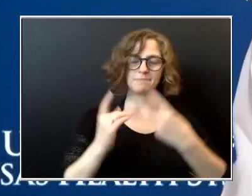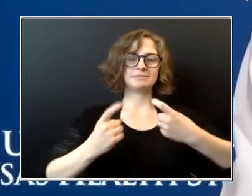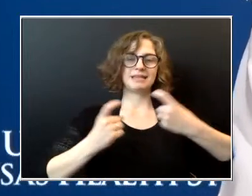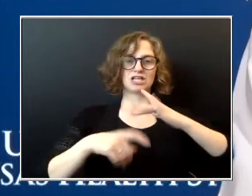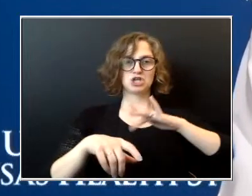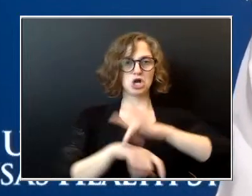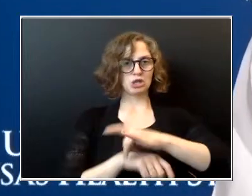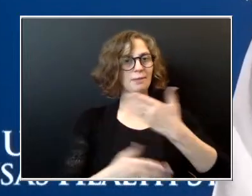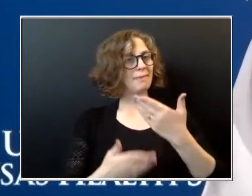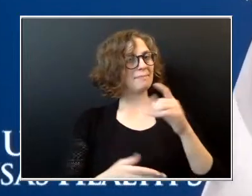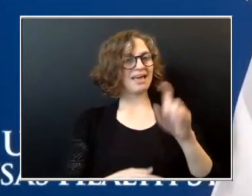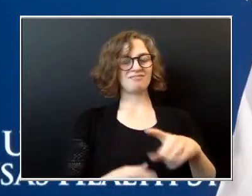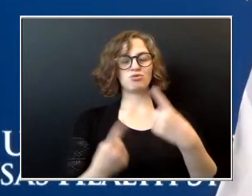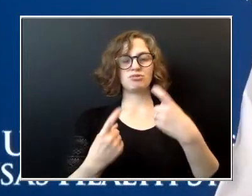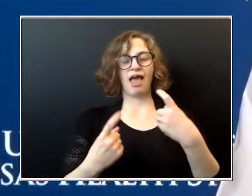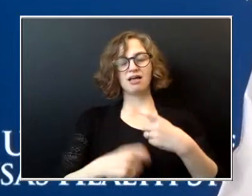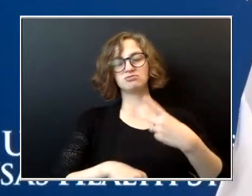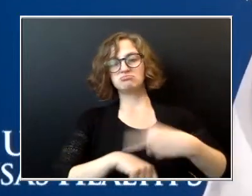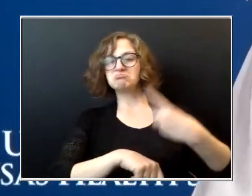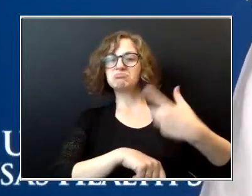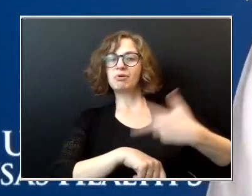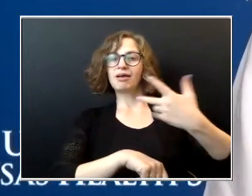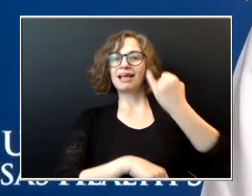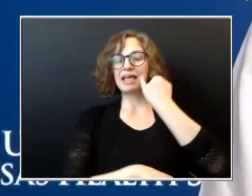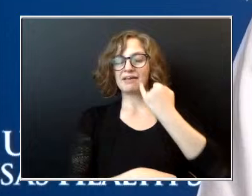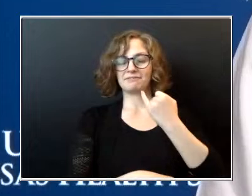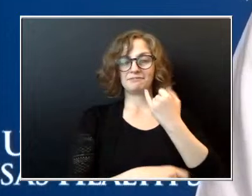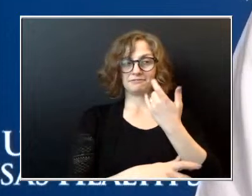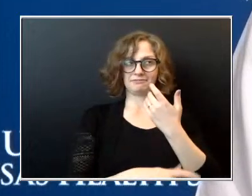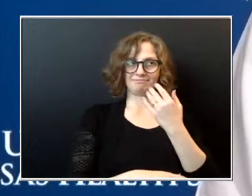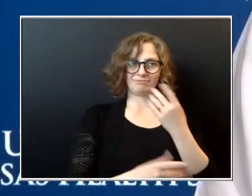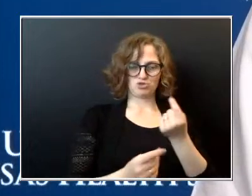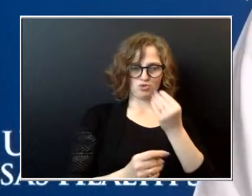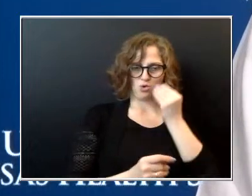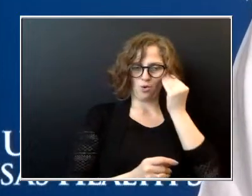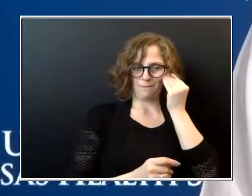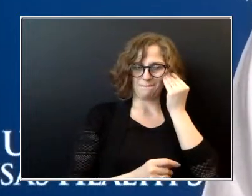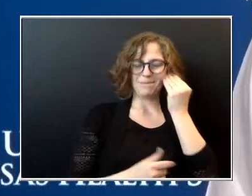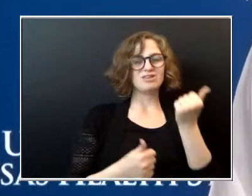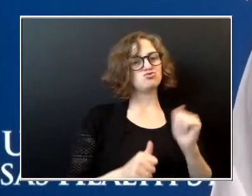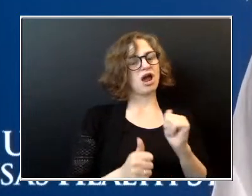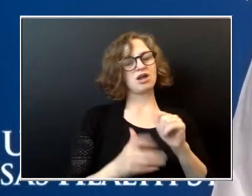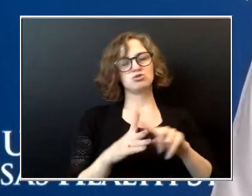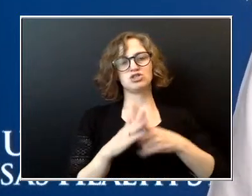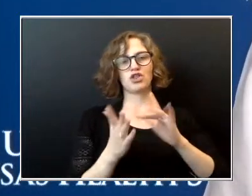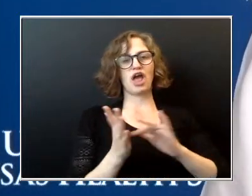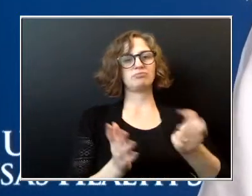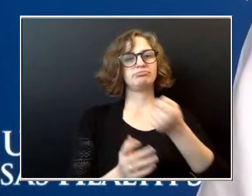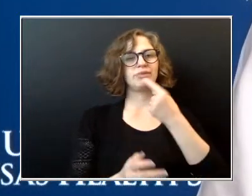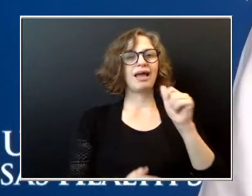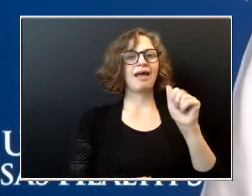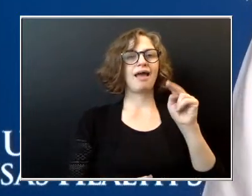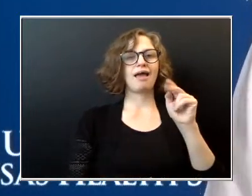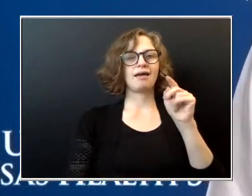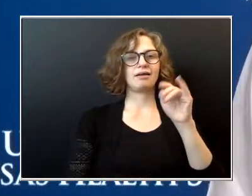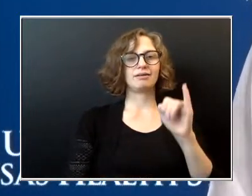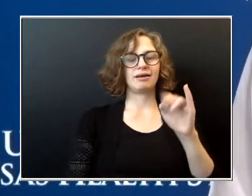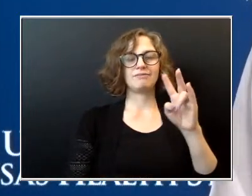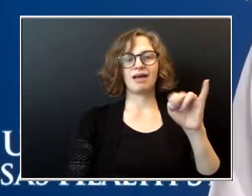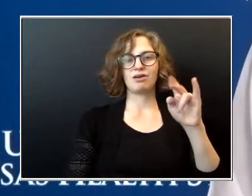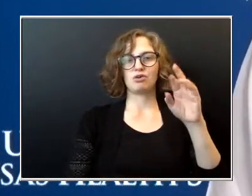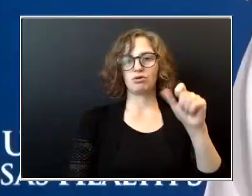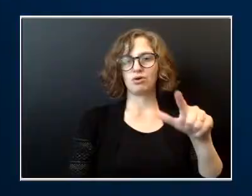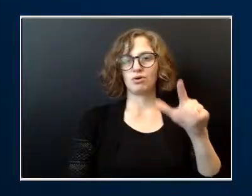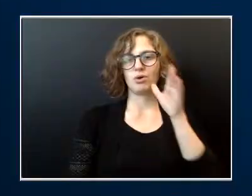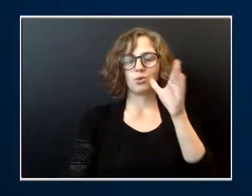times if you're doing it at home, and have a plan to see if you can get on that oral antiviral that is proven to help reduce your chance of going to the hospital